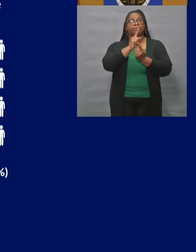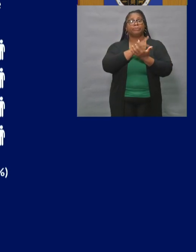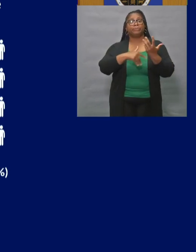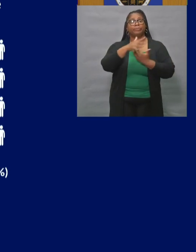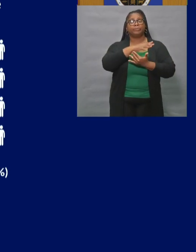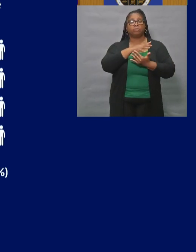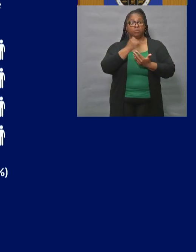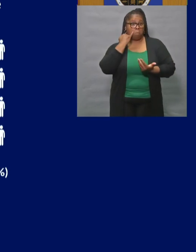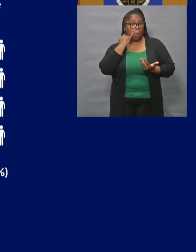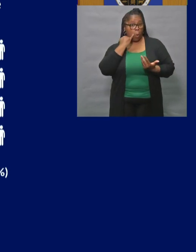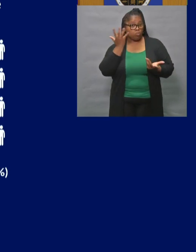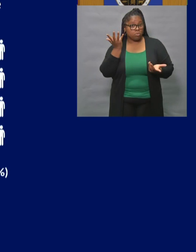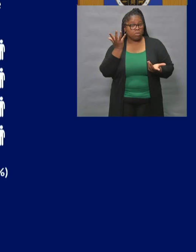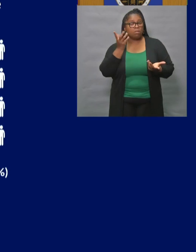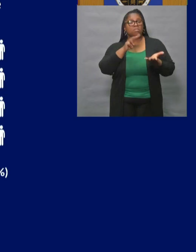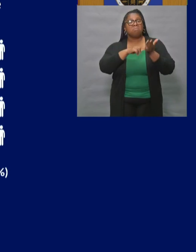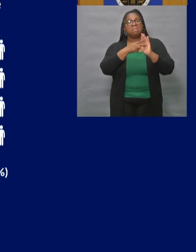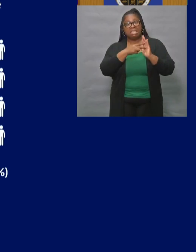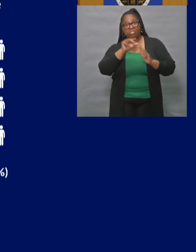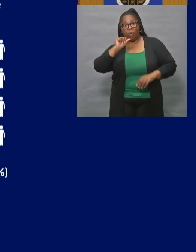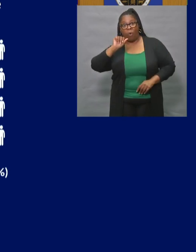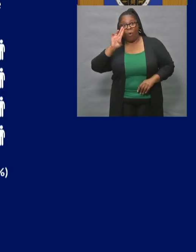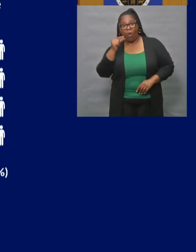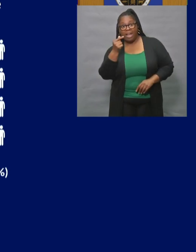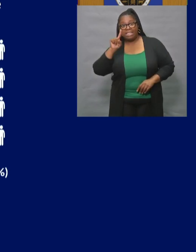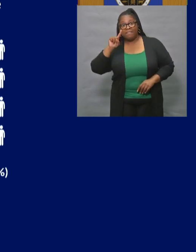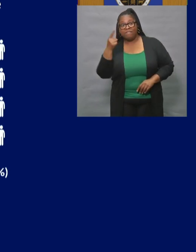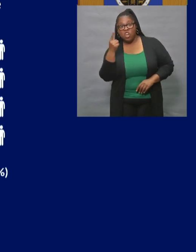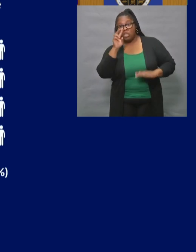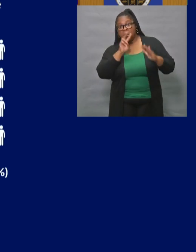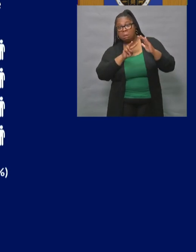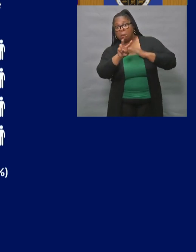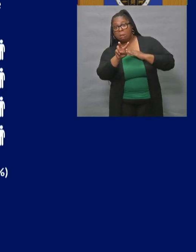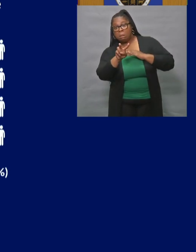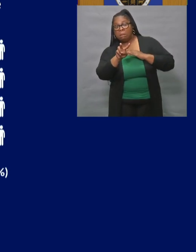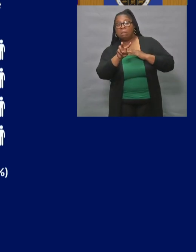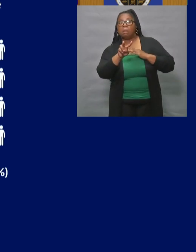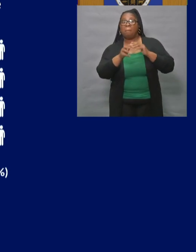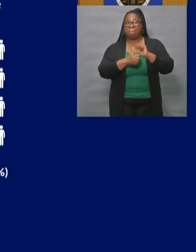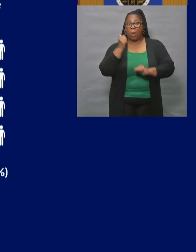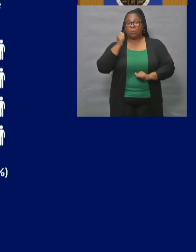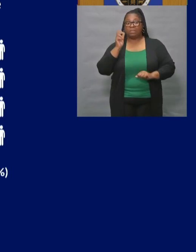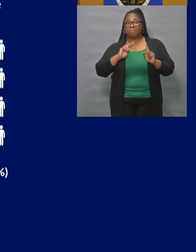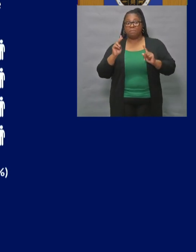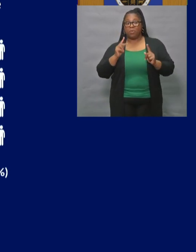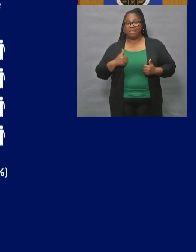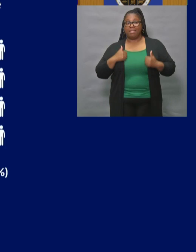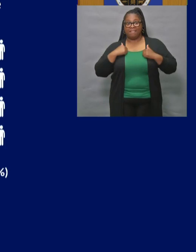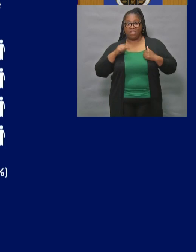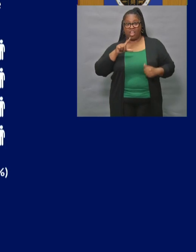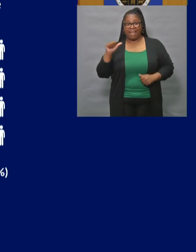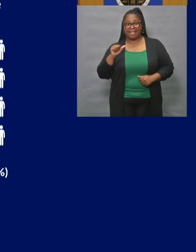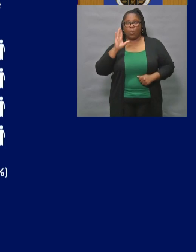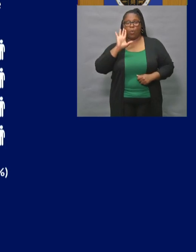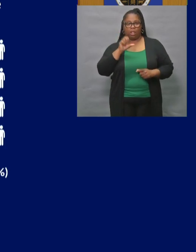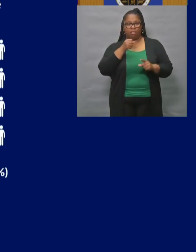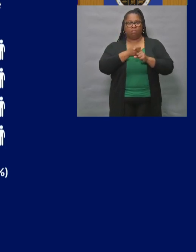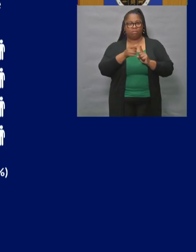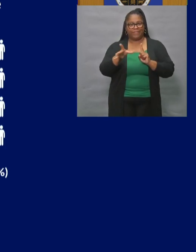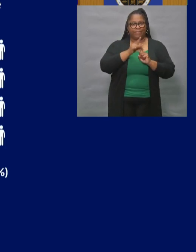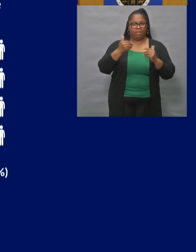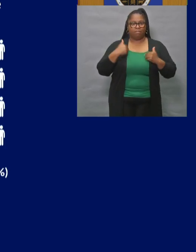still project that nearly all Angelenos across the county, about 19 out of 20, would have been infected. And if we maintain our current levels